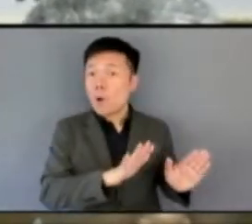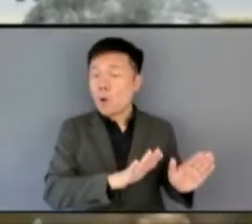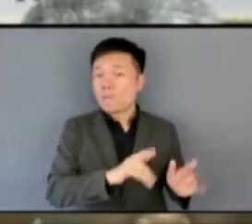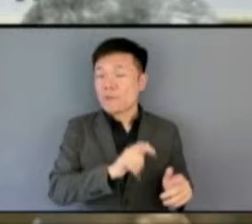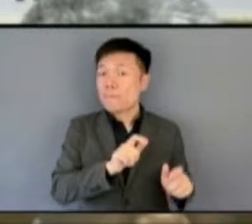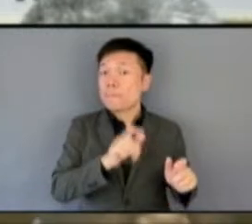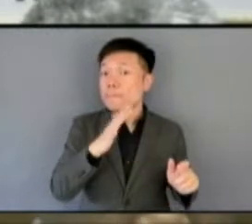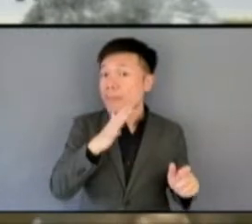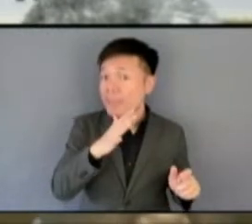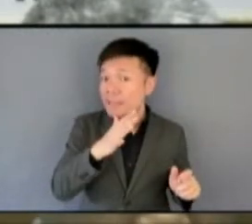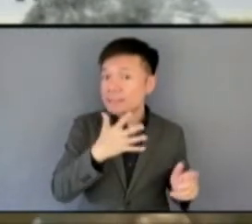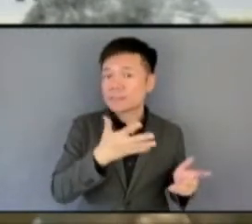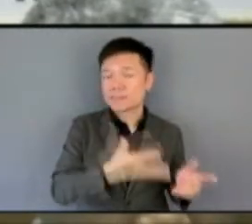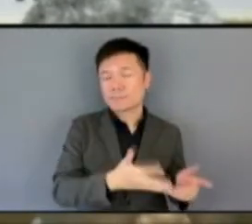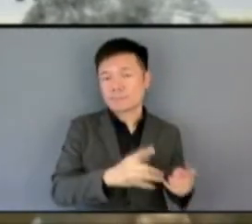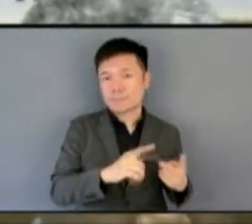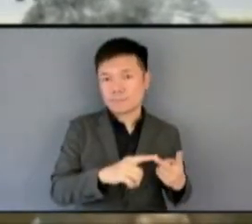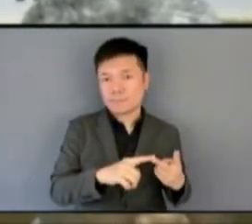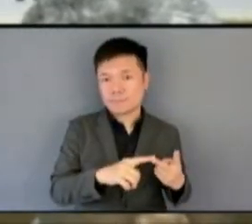mothers and the